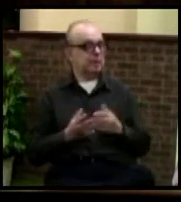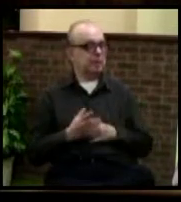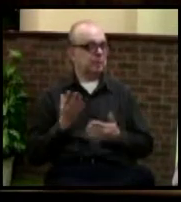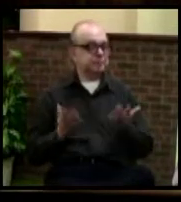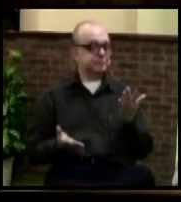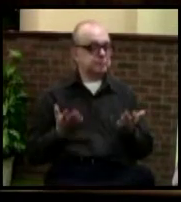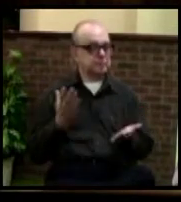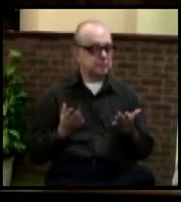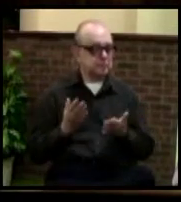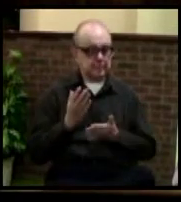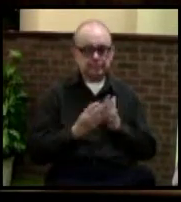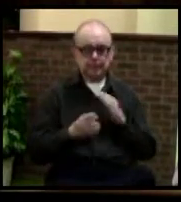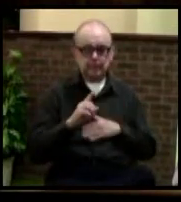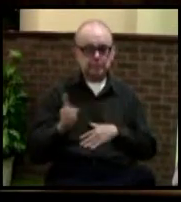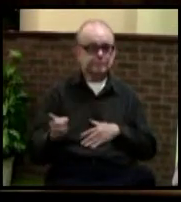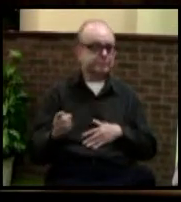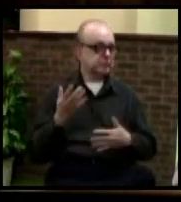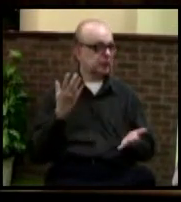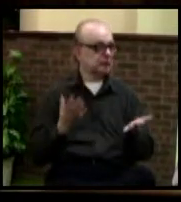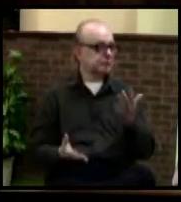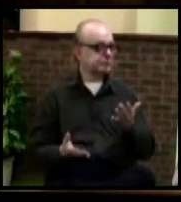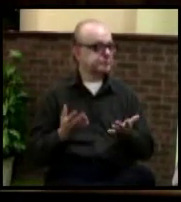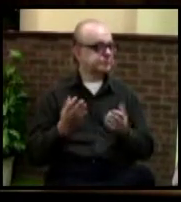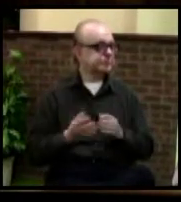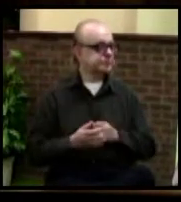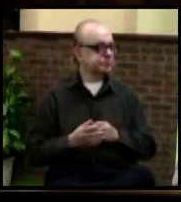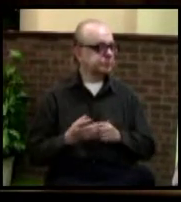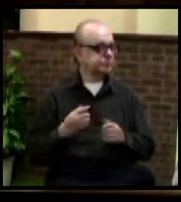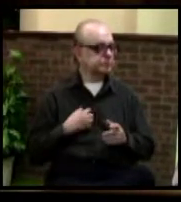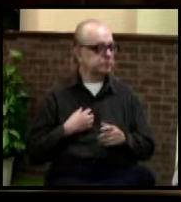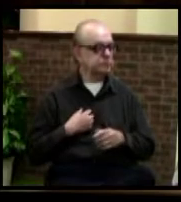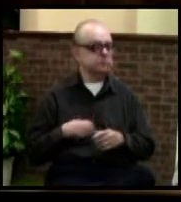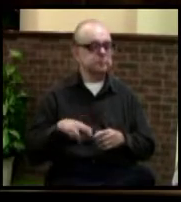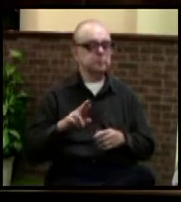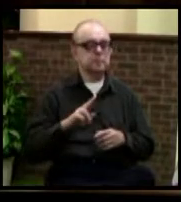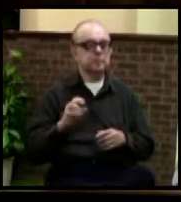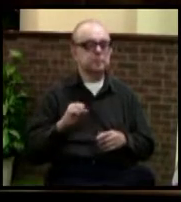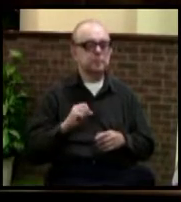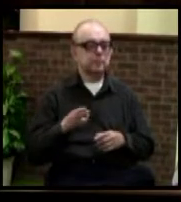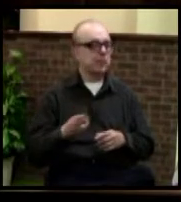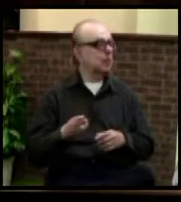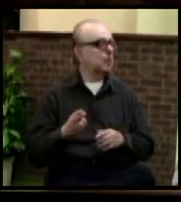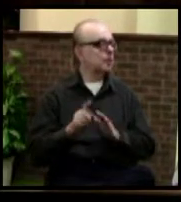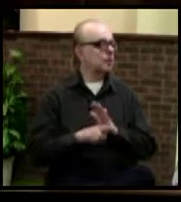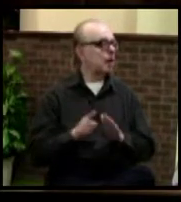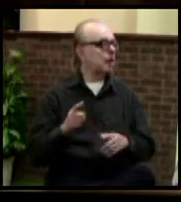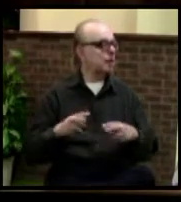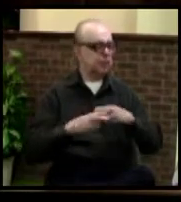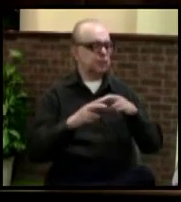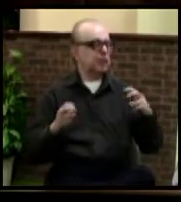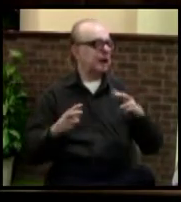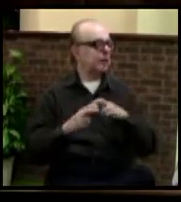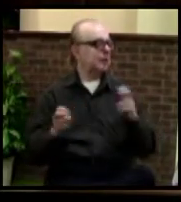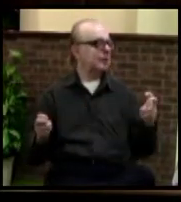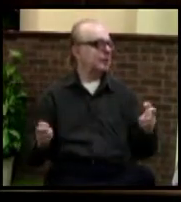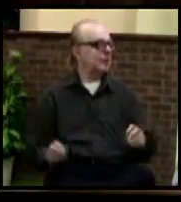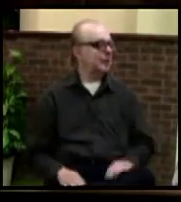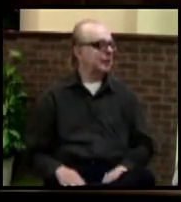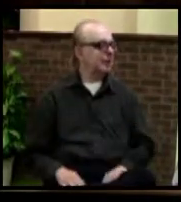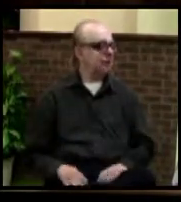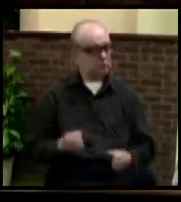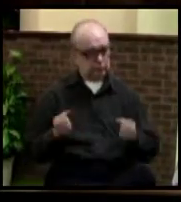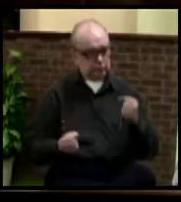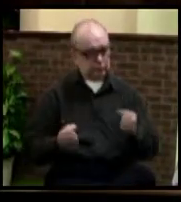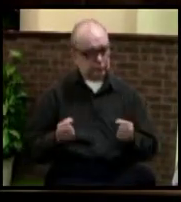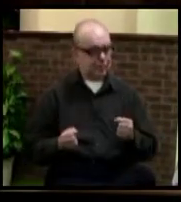things. Or maybe some of you, probably it is rush hour and traffic. It's